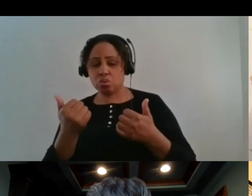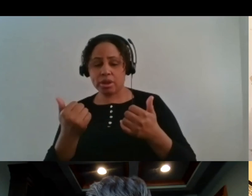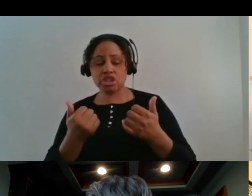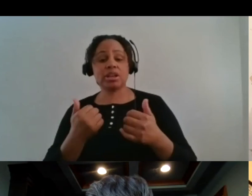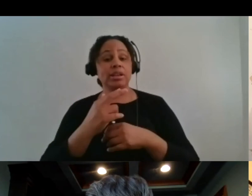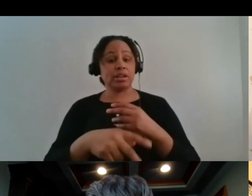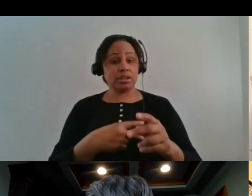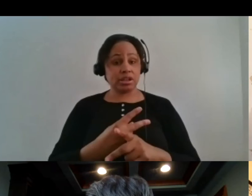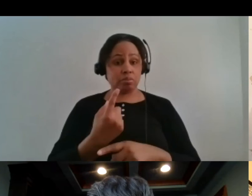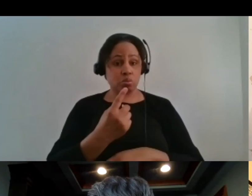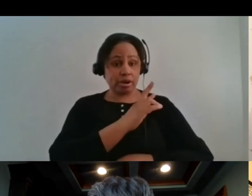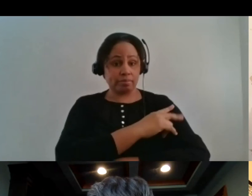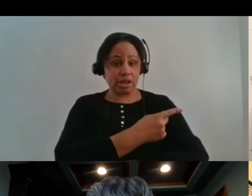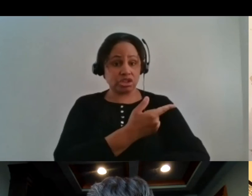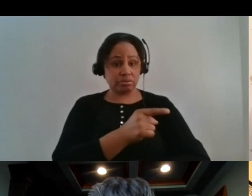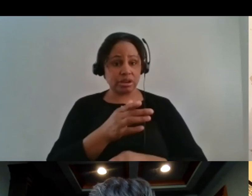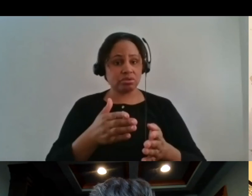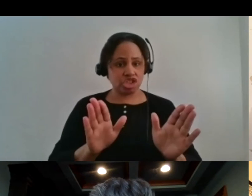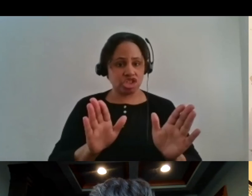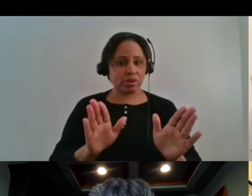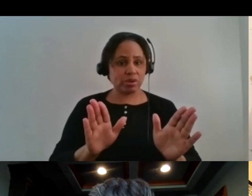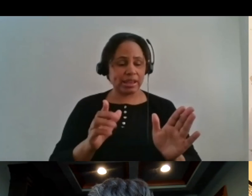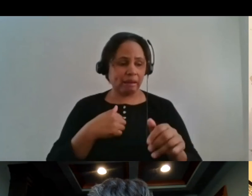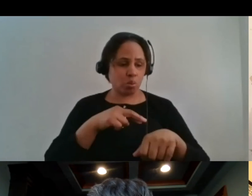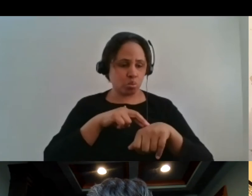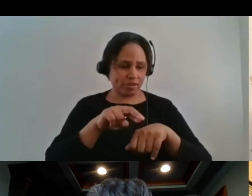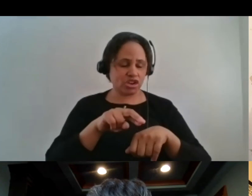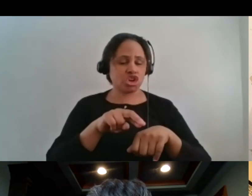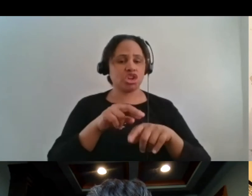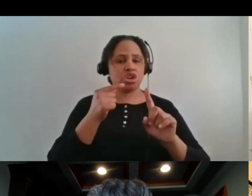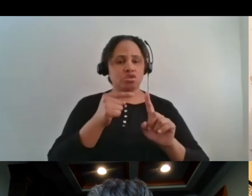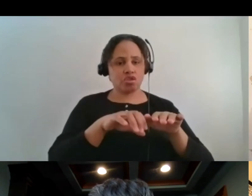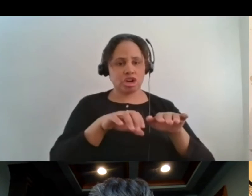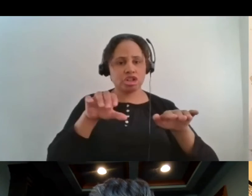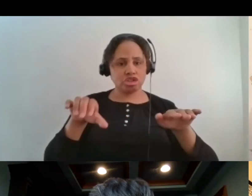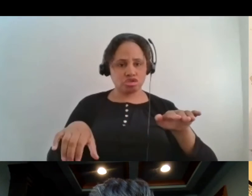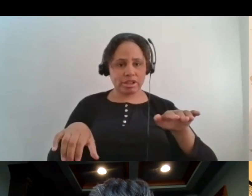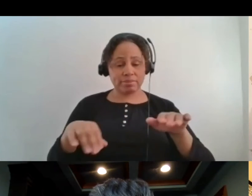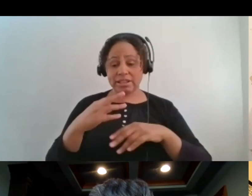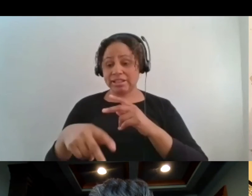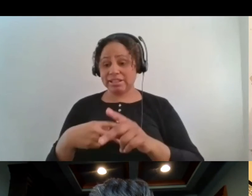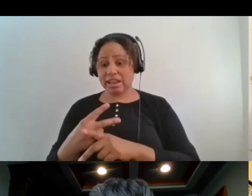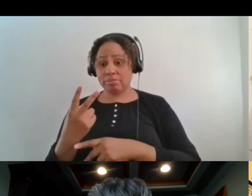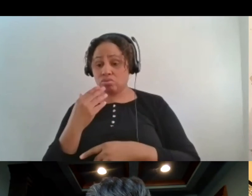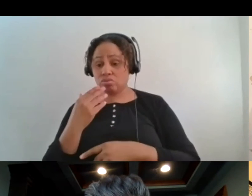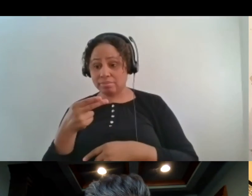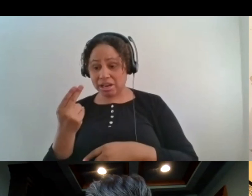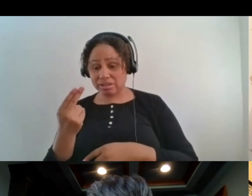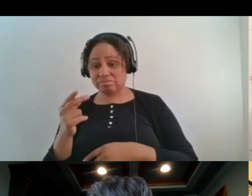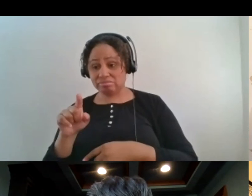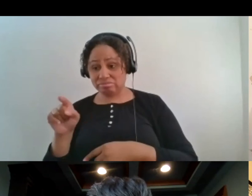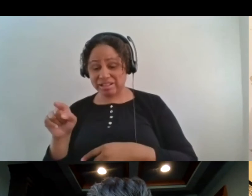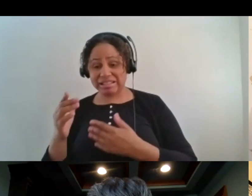are generally the ones that I would have referred for transplant. The type 2 diabetic patients, even those who are on